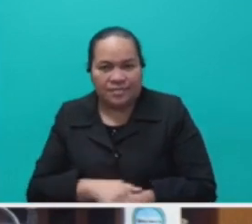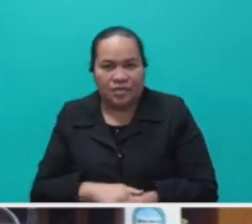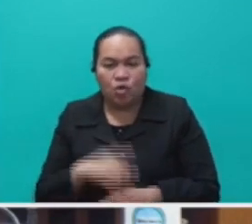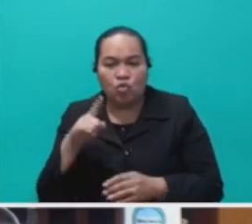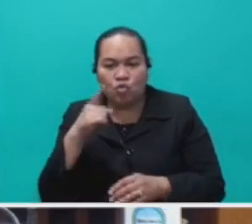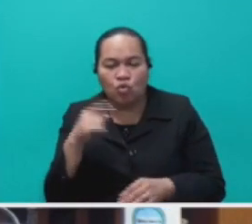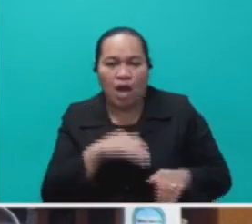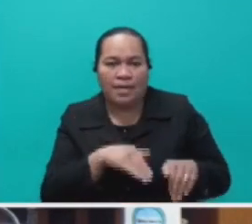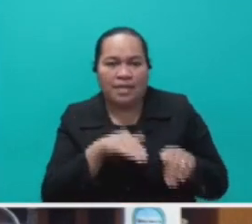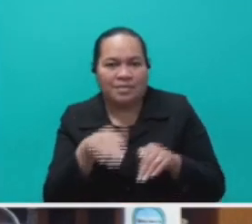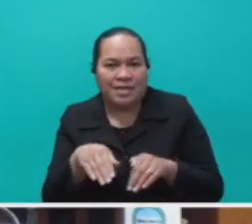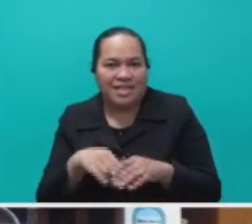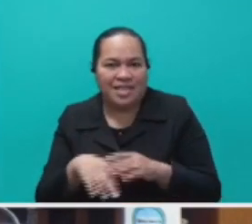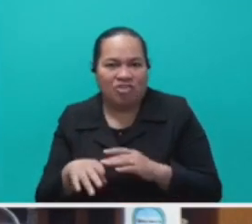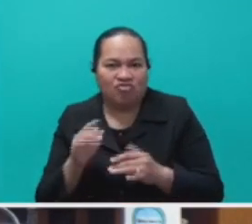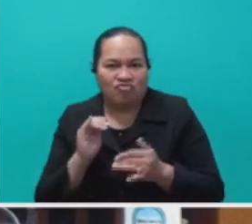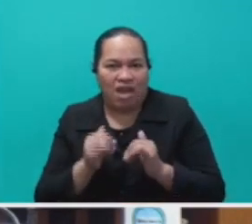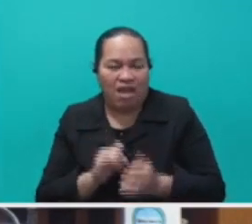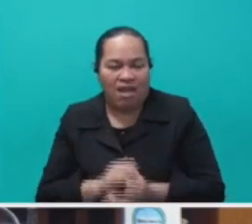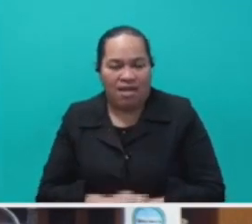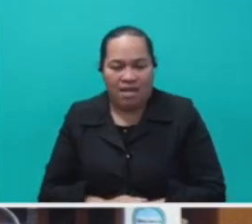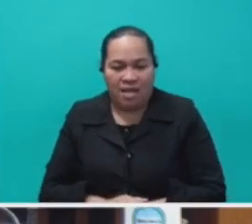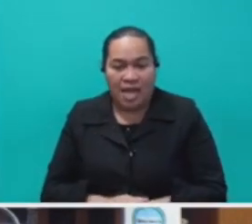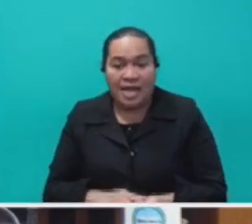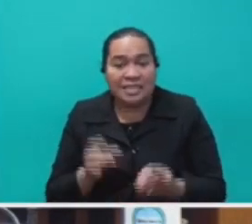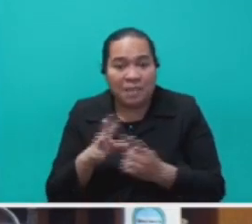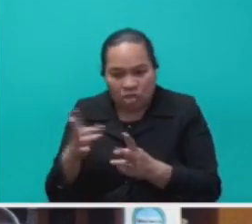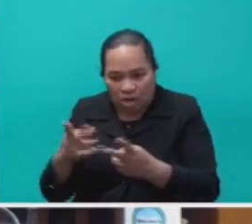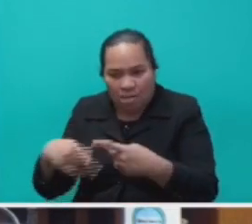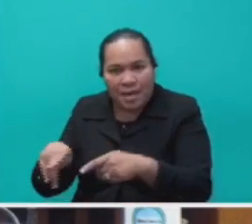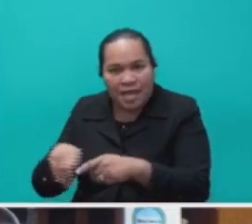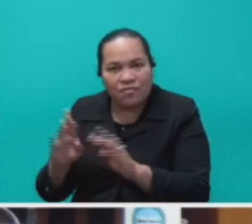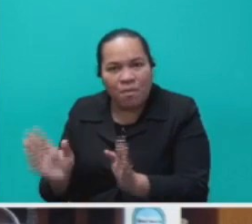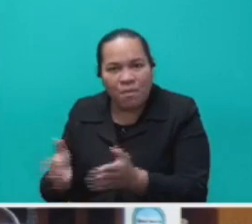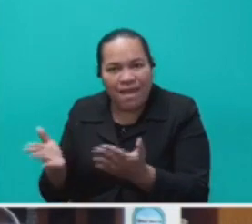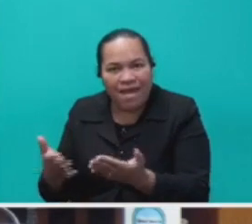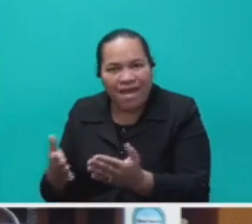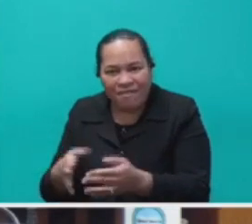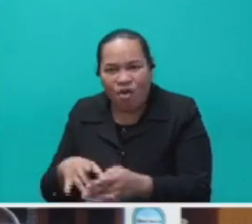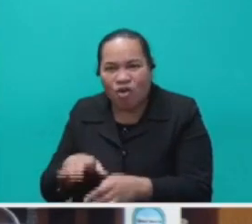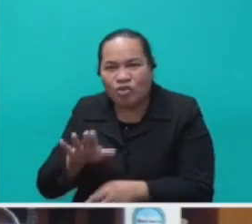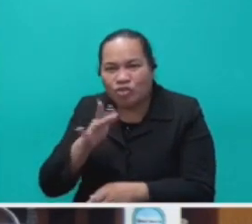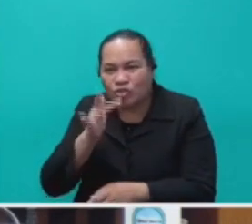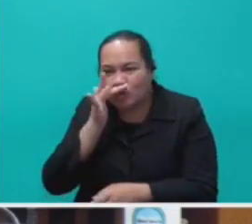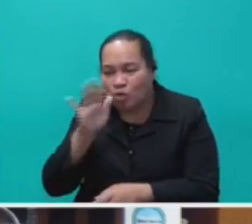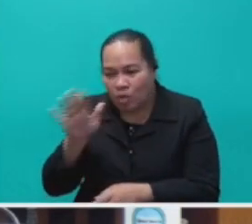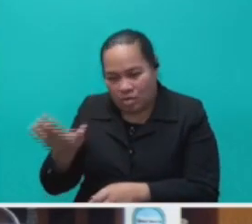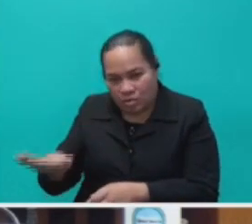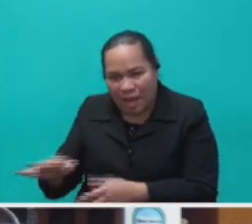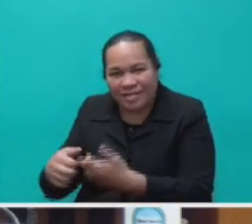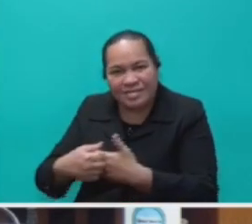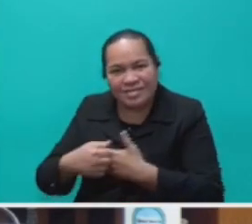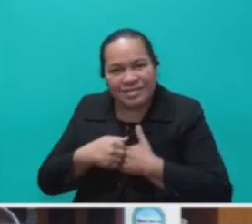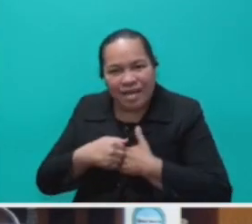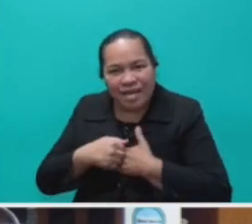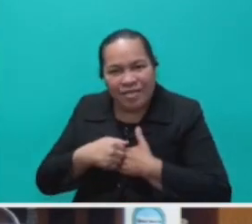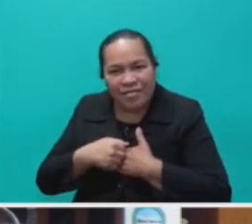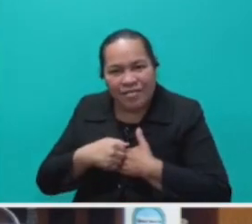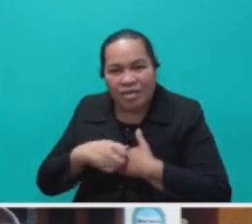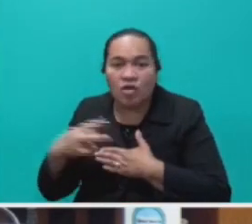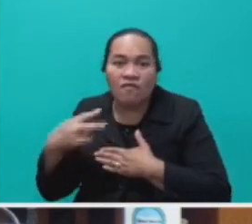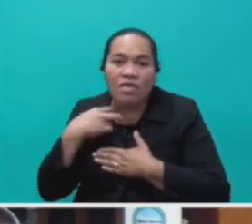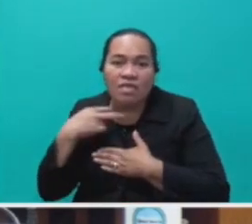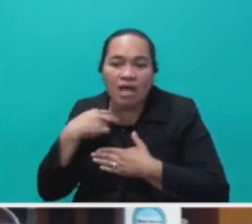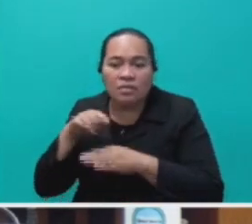trial. Special playrooms, for example, Mr. Speaker, here in Suva, have to be set up so that young victims are